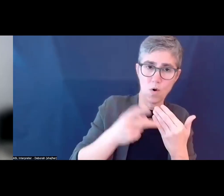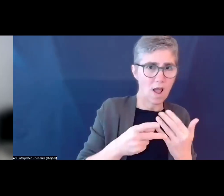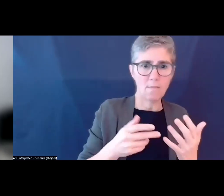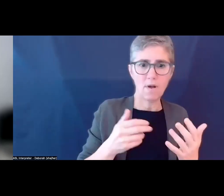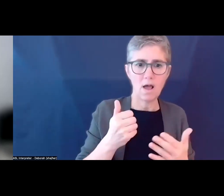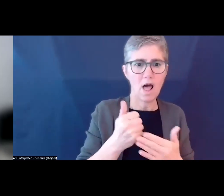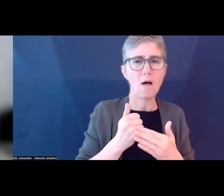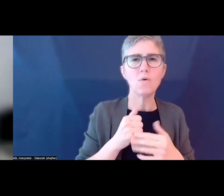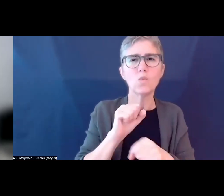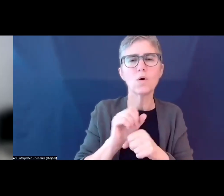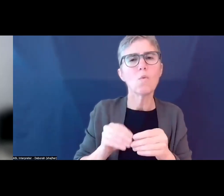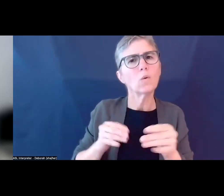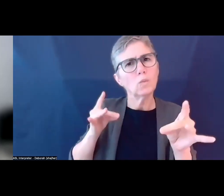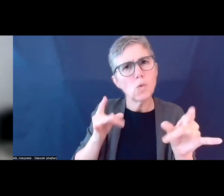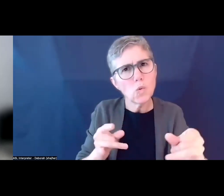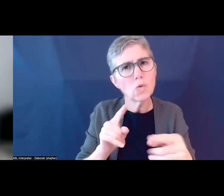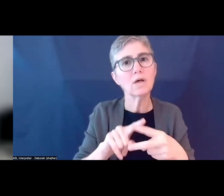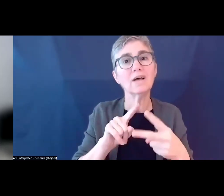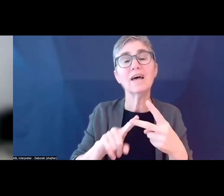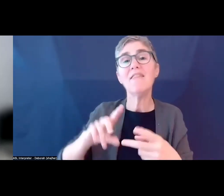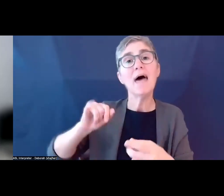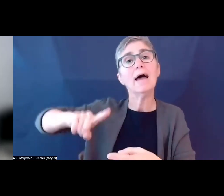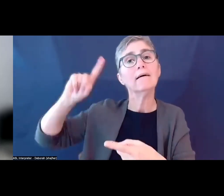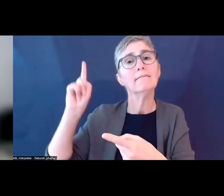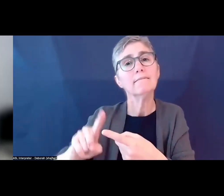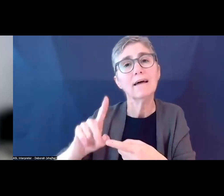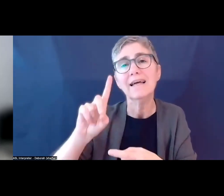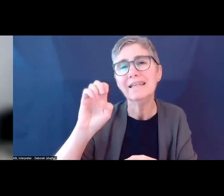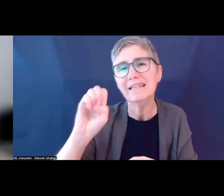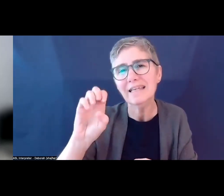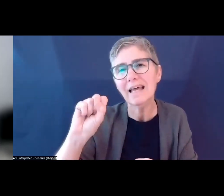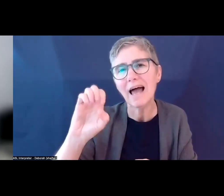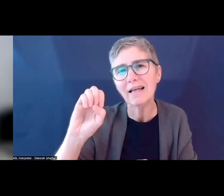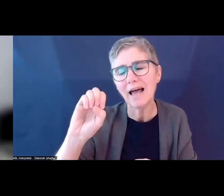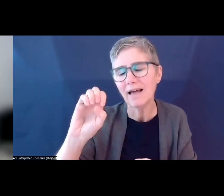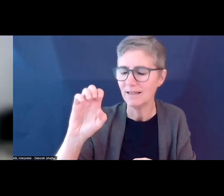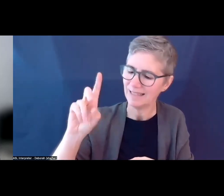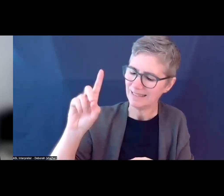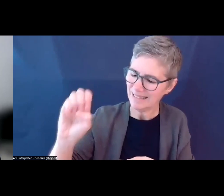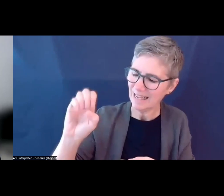our de-escalation skills in situations, and